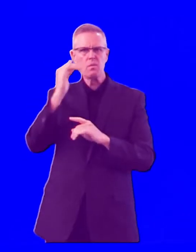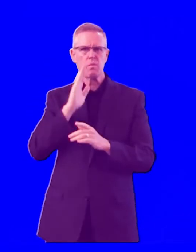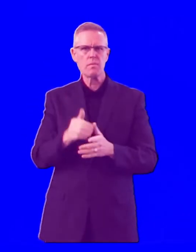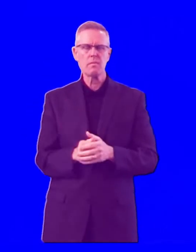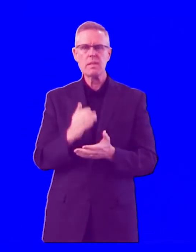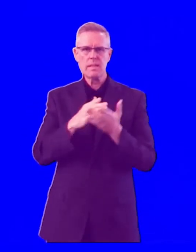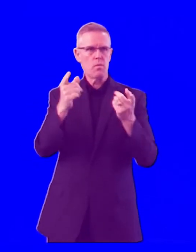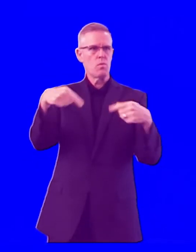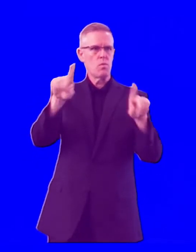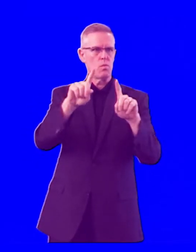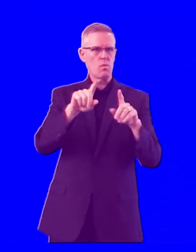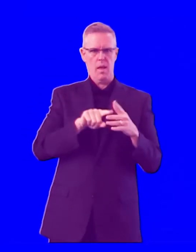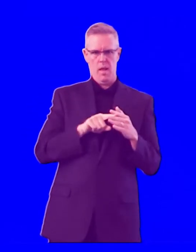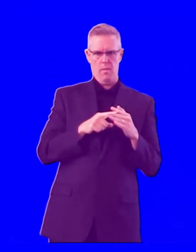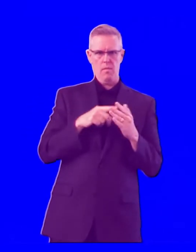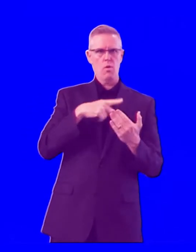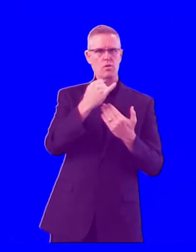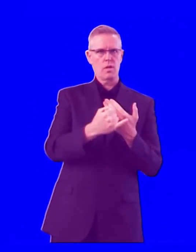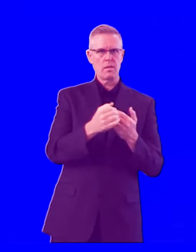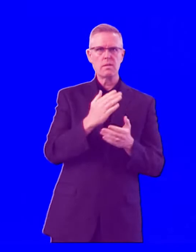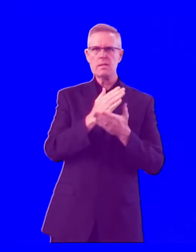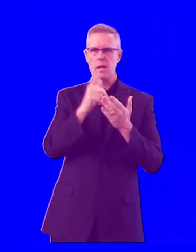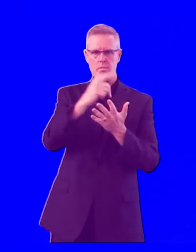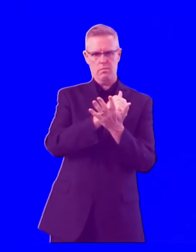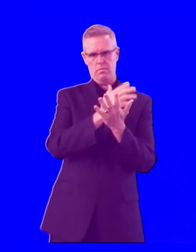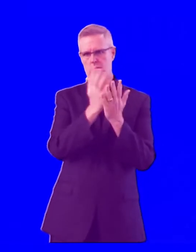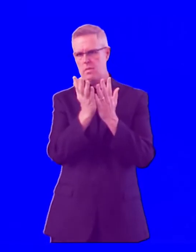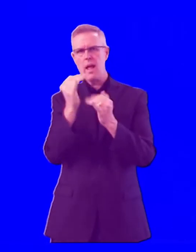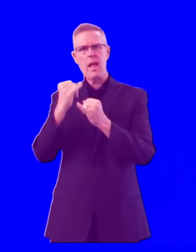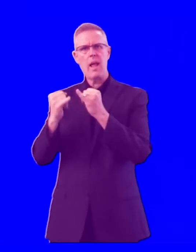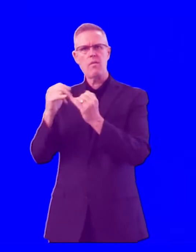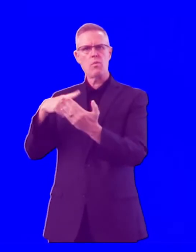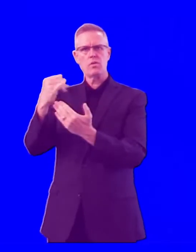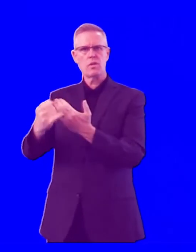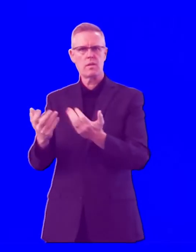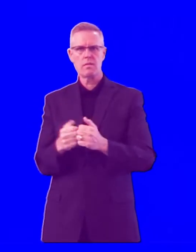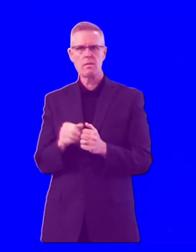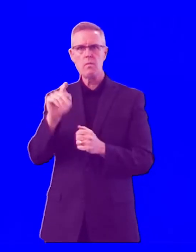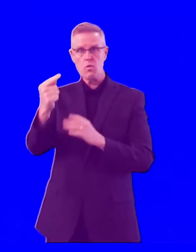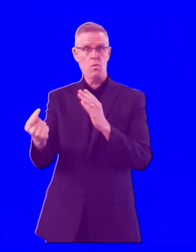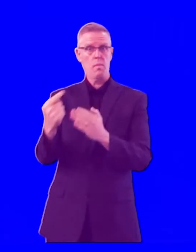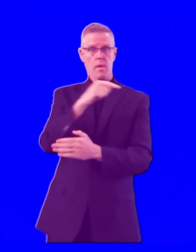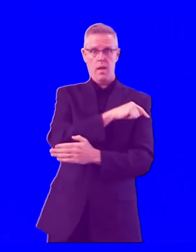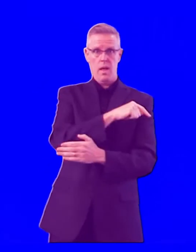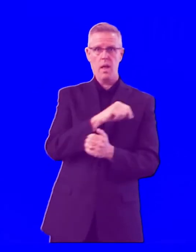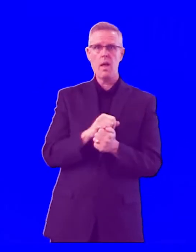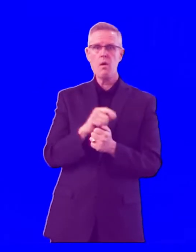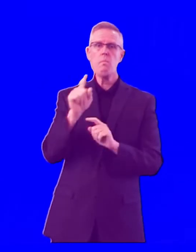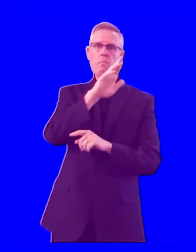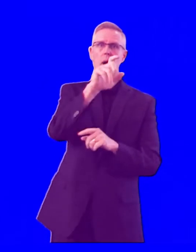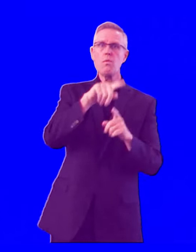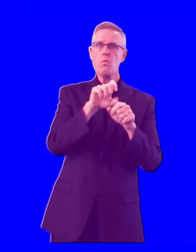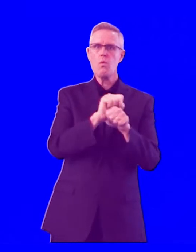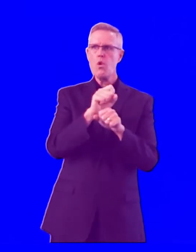presentation. Some of you are the beginning of a project. Some of you are at the end of a project. But when you go back,